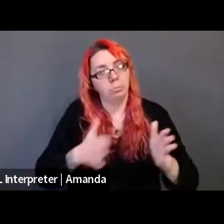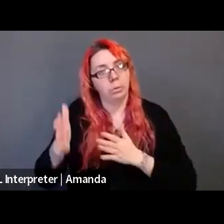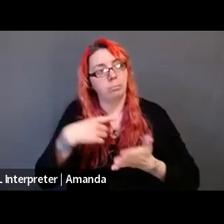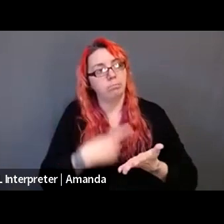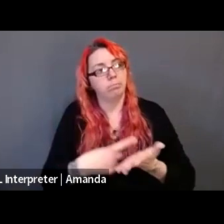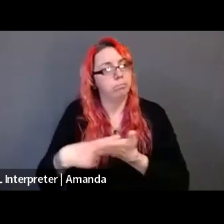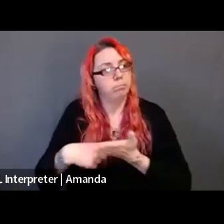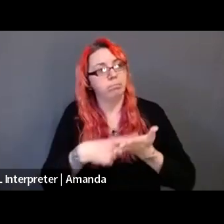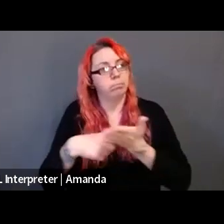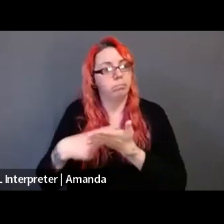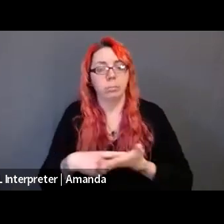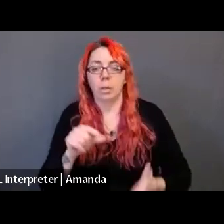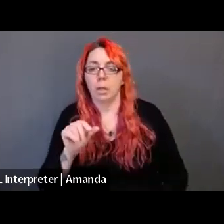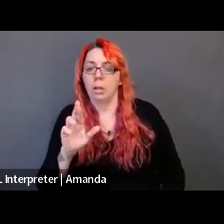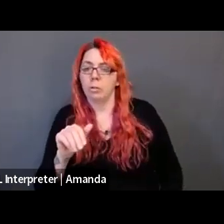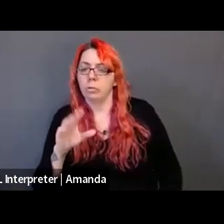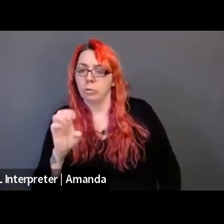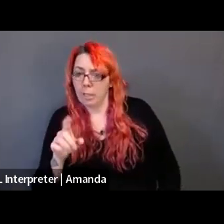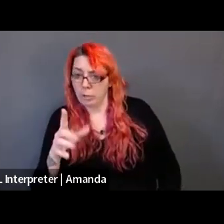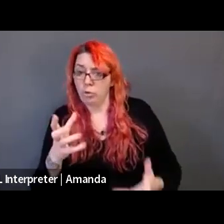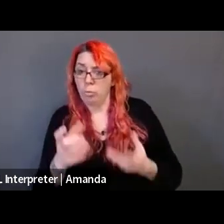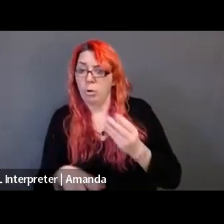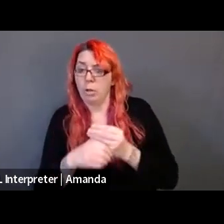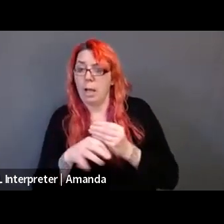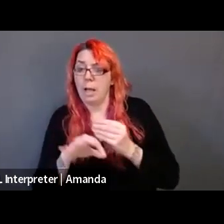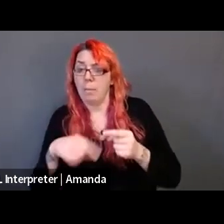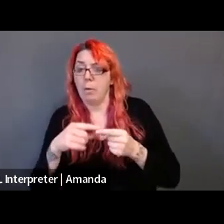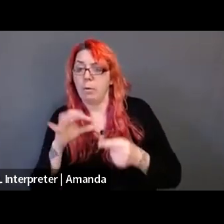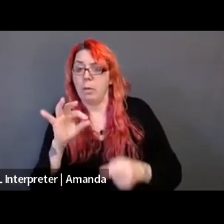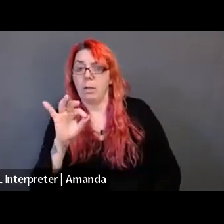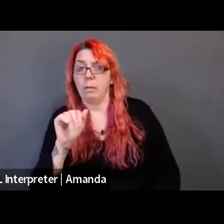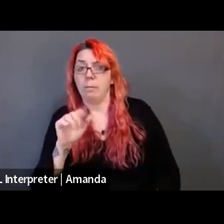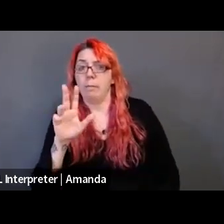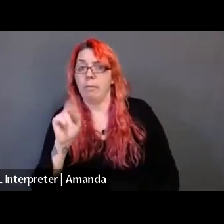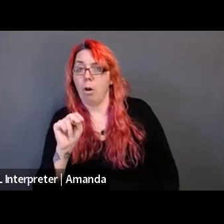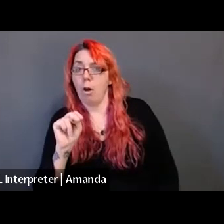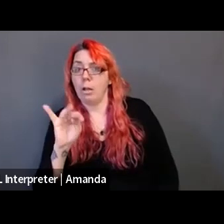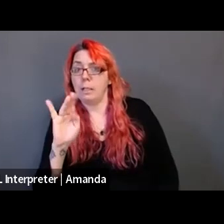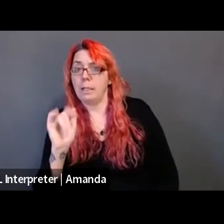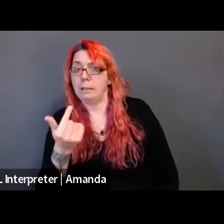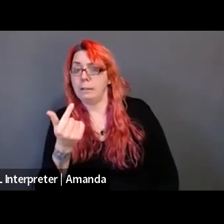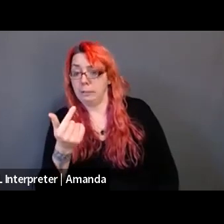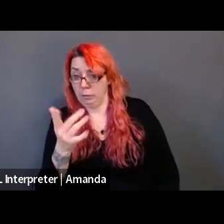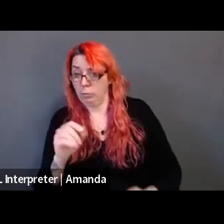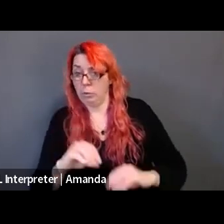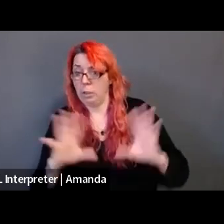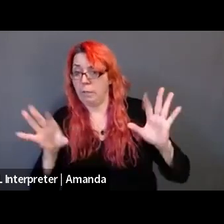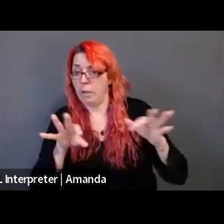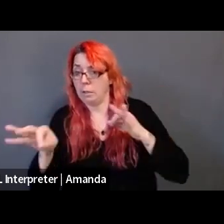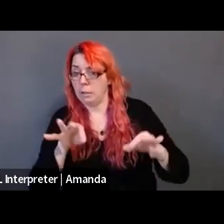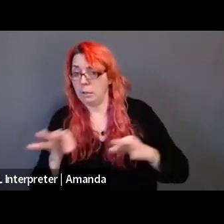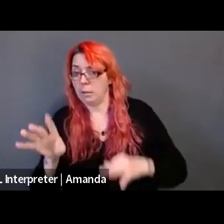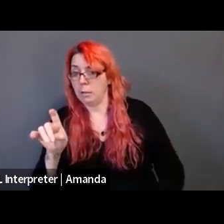Grace, do you want to talk a bit? I just give you some space to talk about fawning before, just because it's such a key thing what you're saying, and I want to make sure people are clear about it.